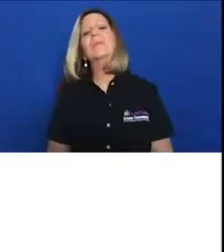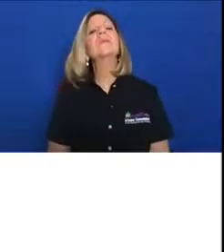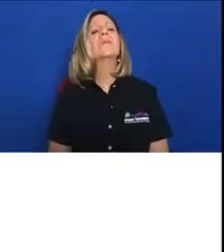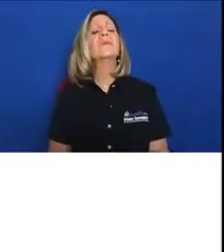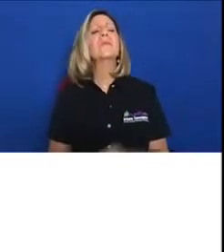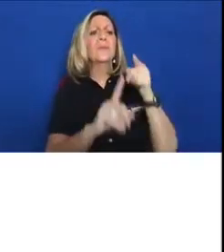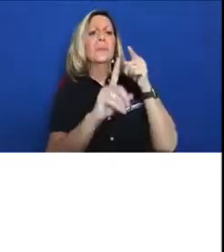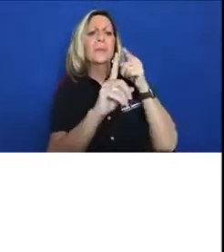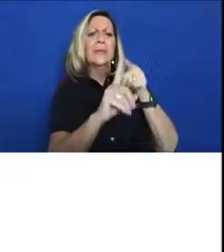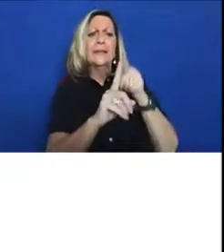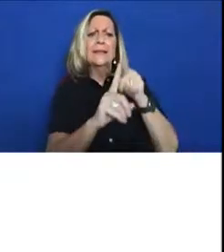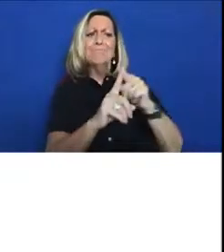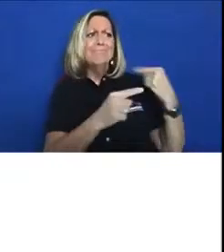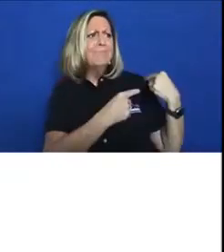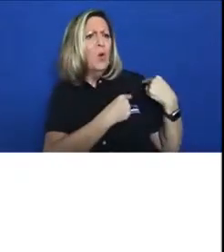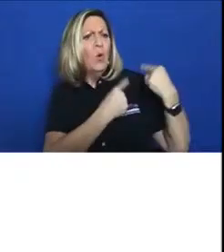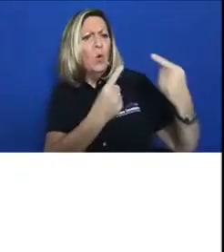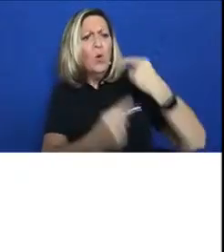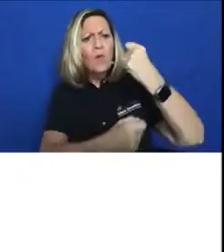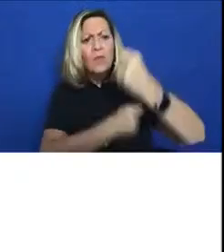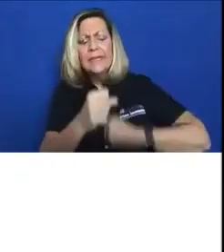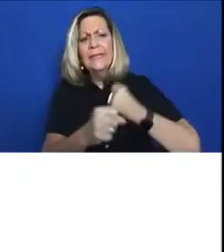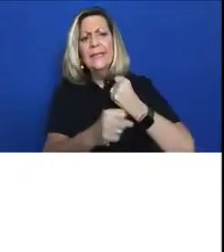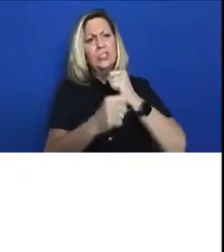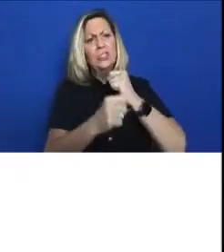Christy is hard of hearing.